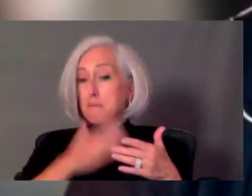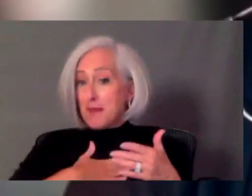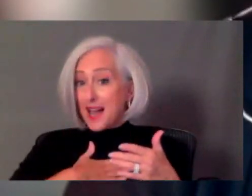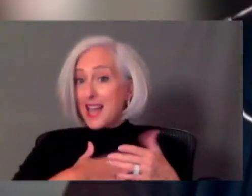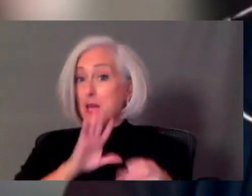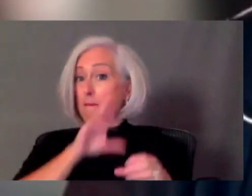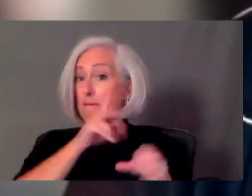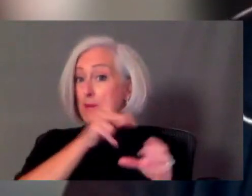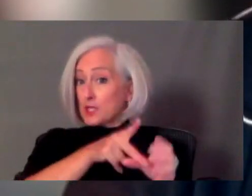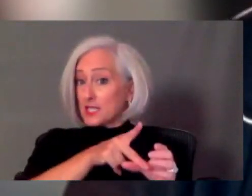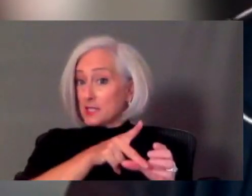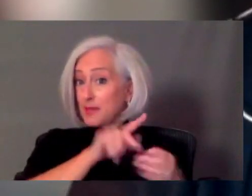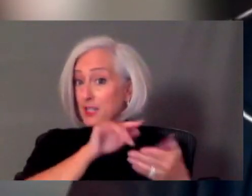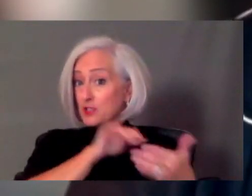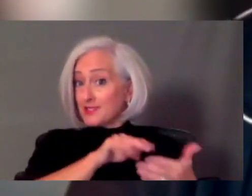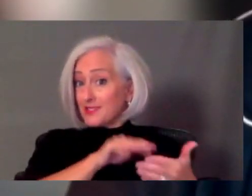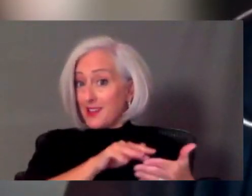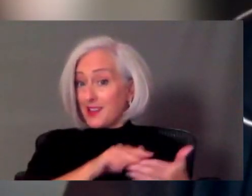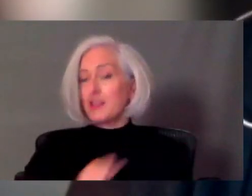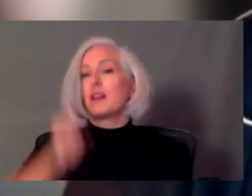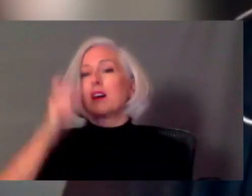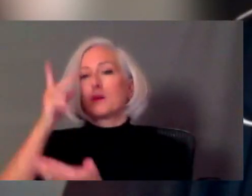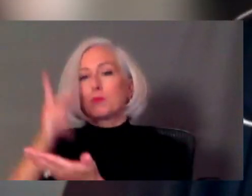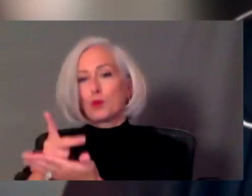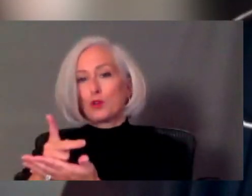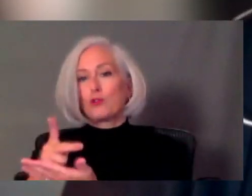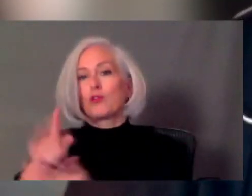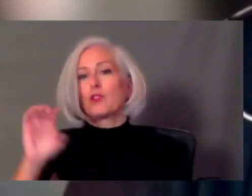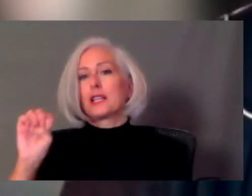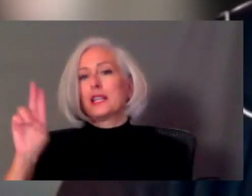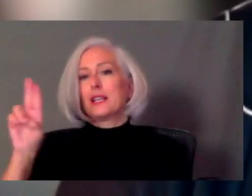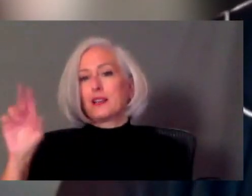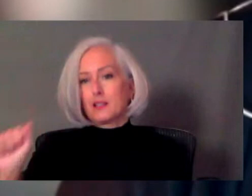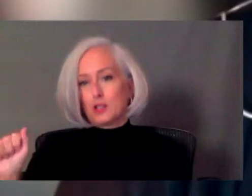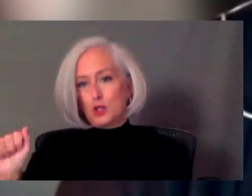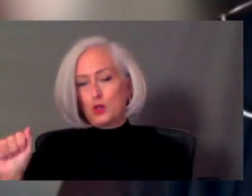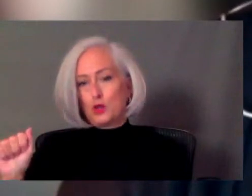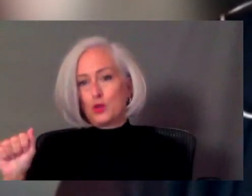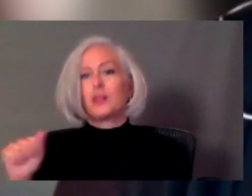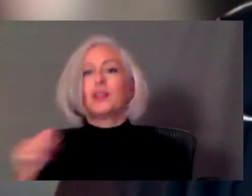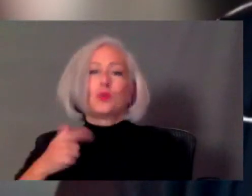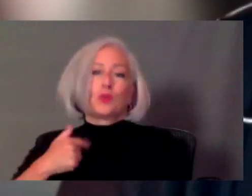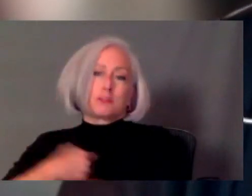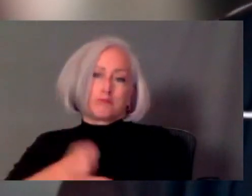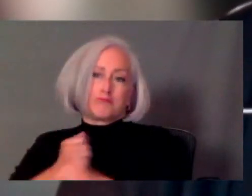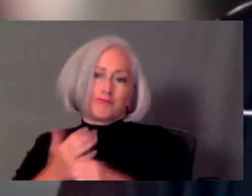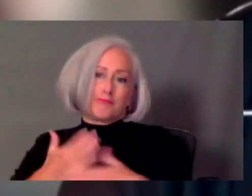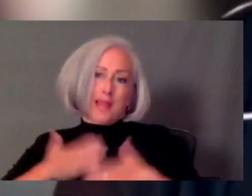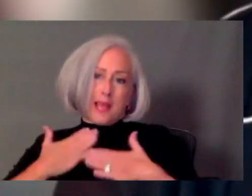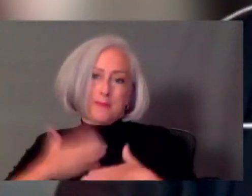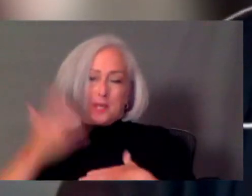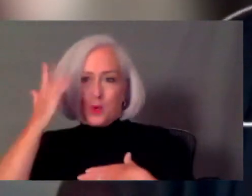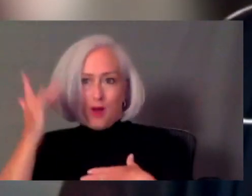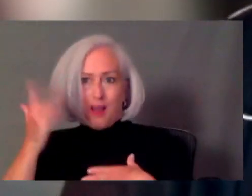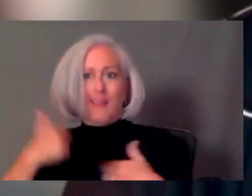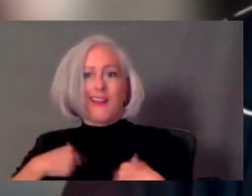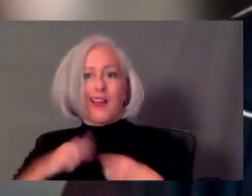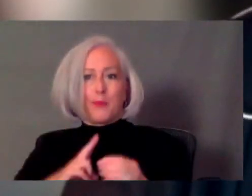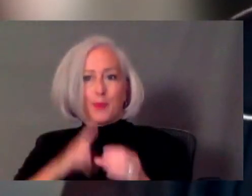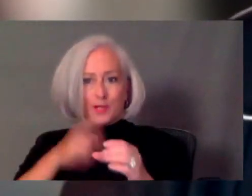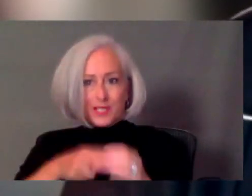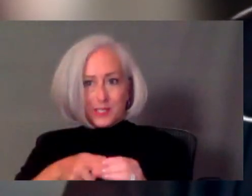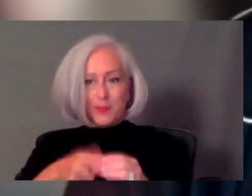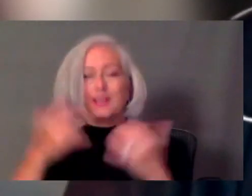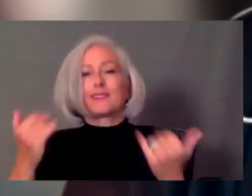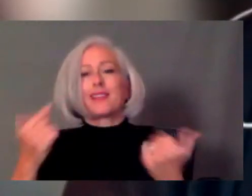consenting process, again, it was very thorough, what I went through. And I had a lot